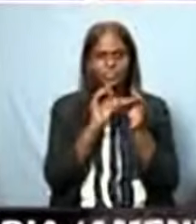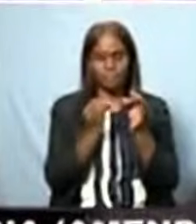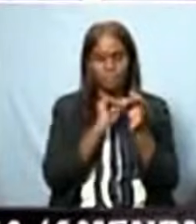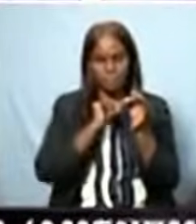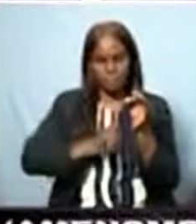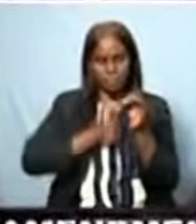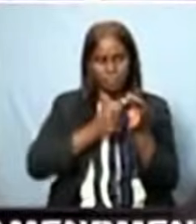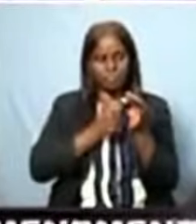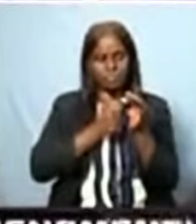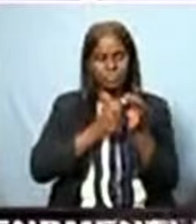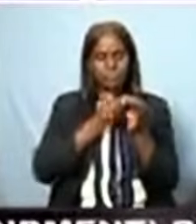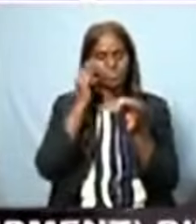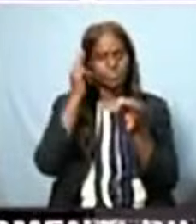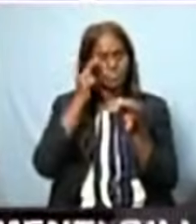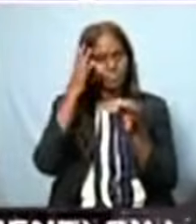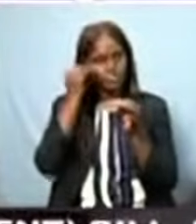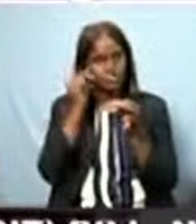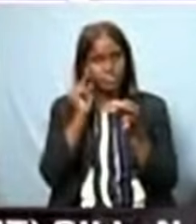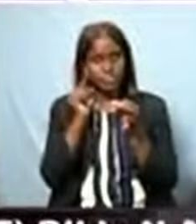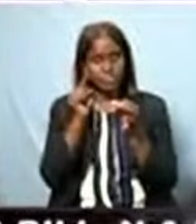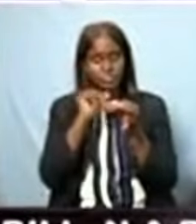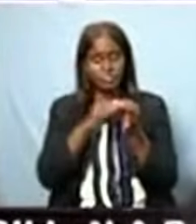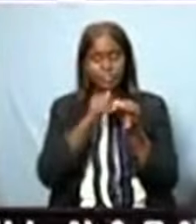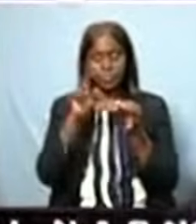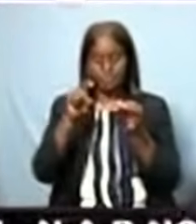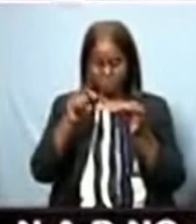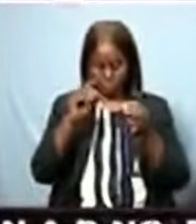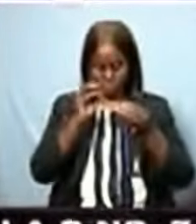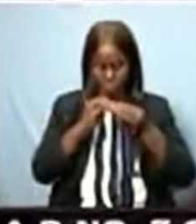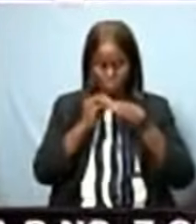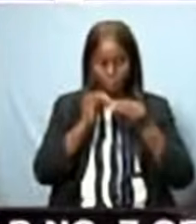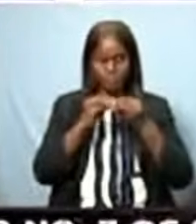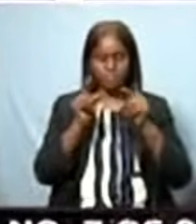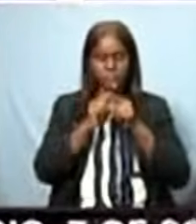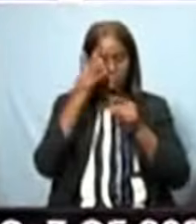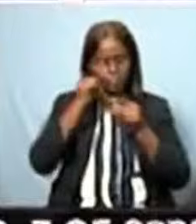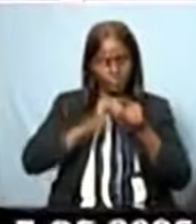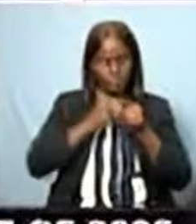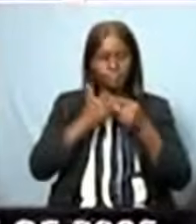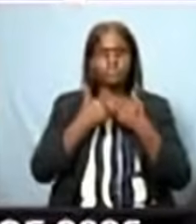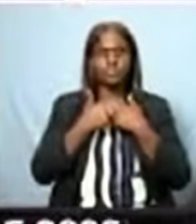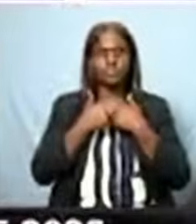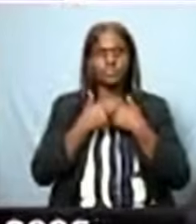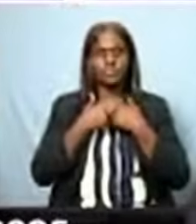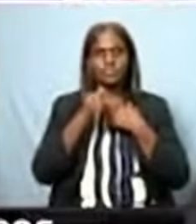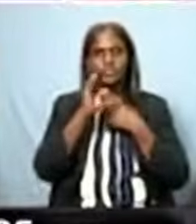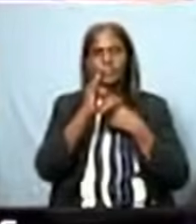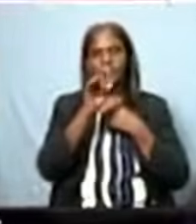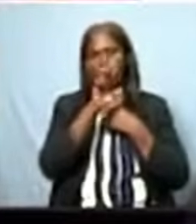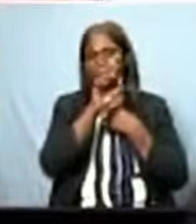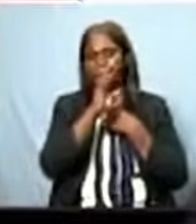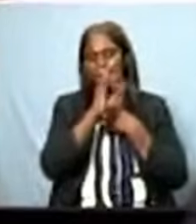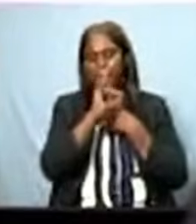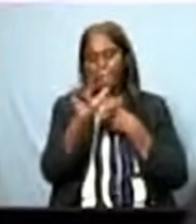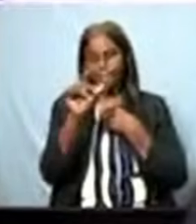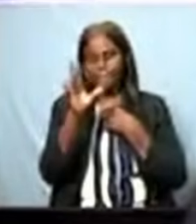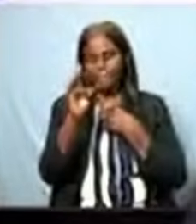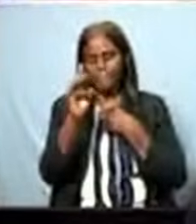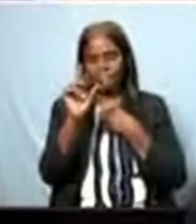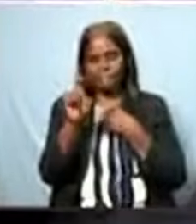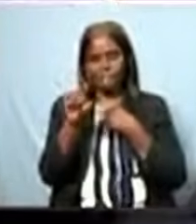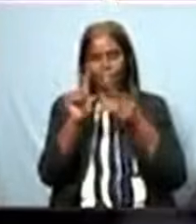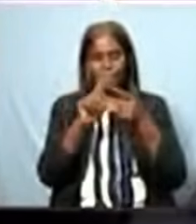our reasons as to why we may need and why Bill 7 needs